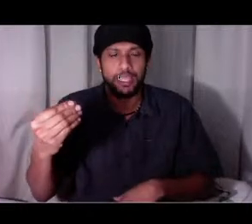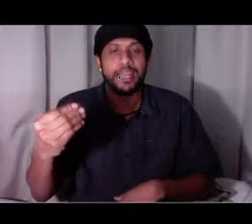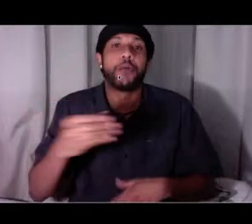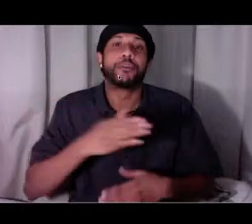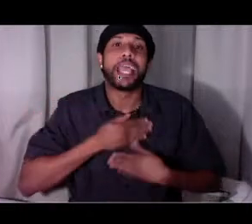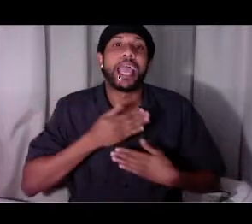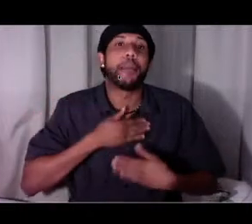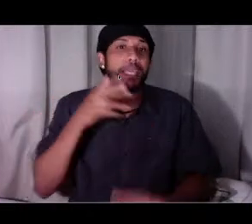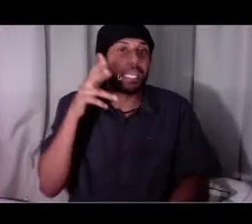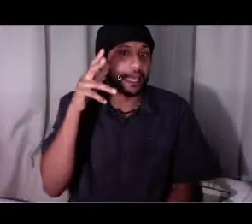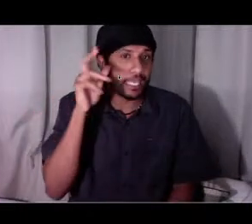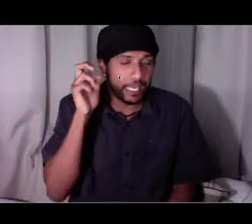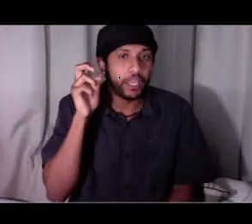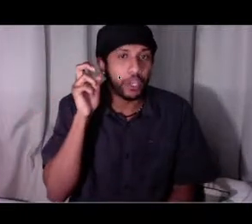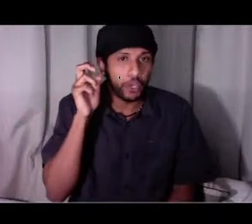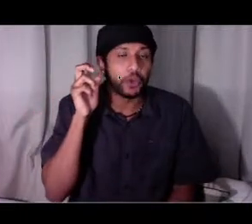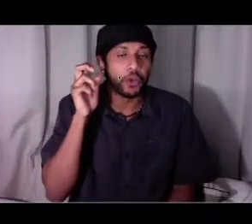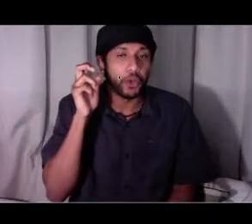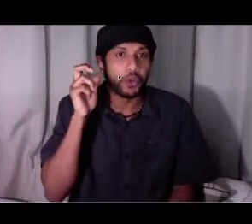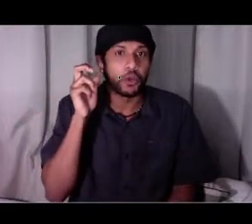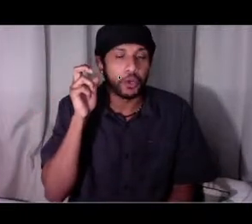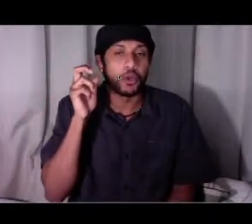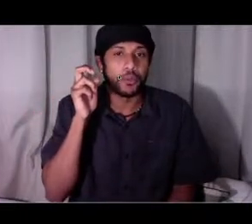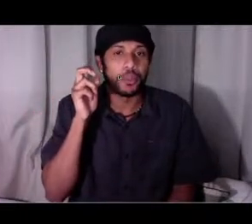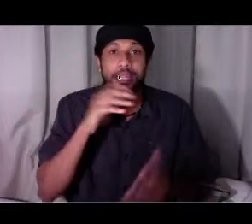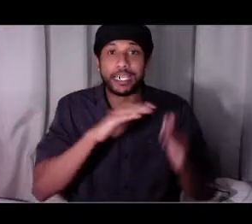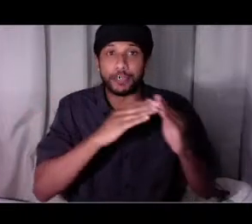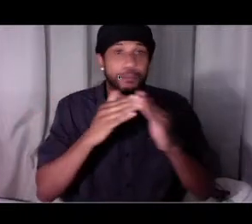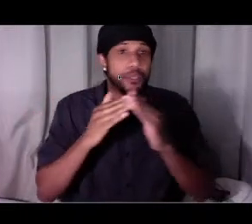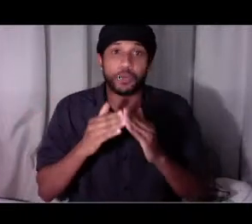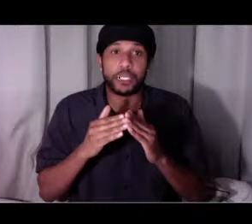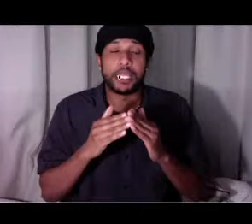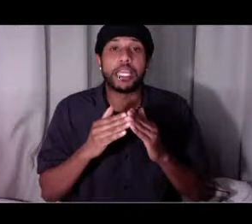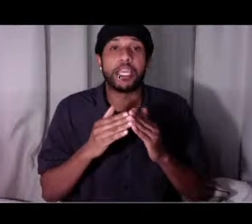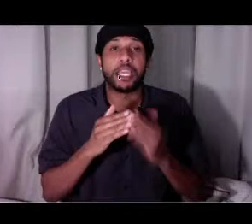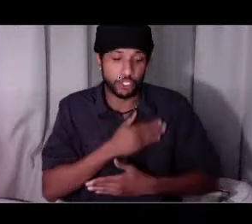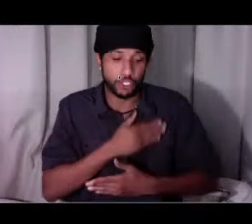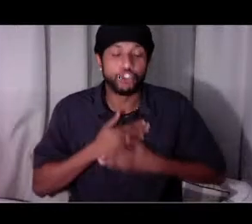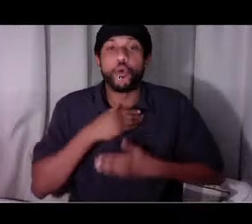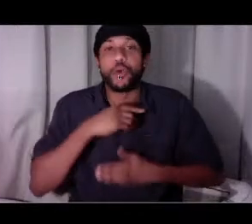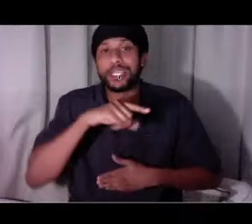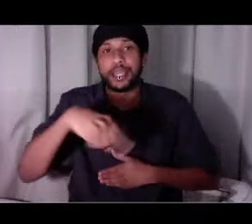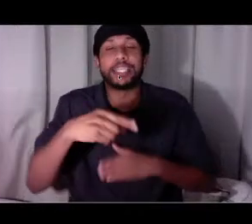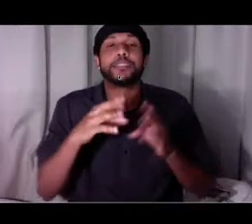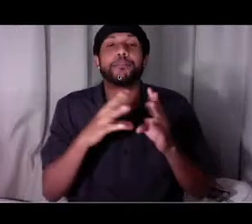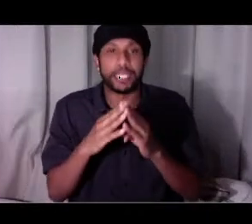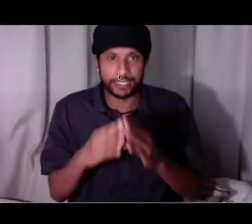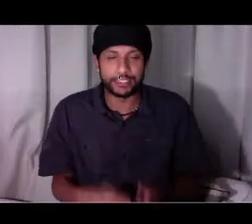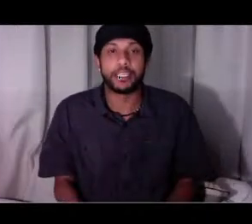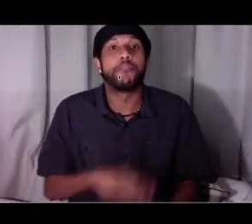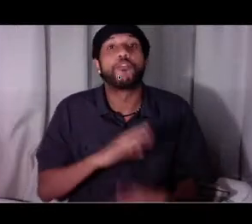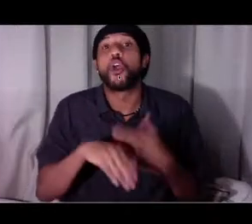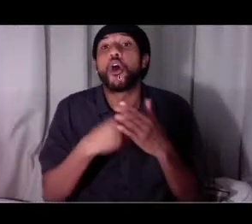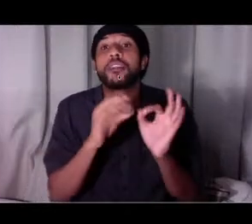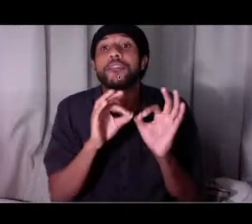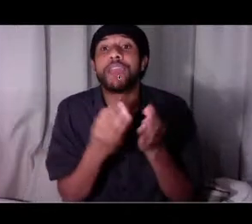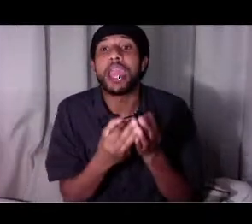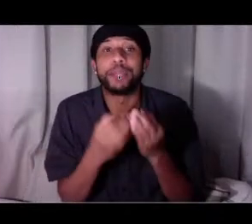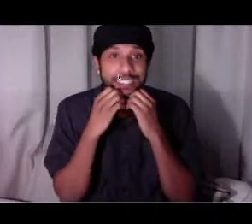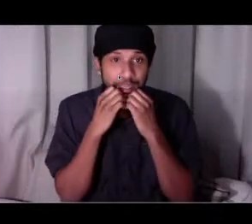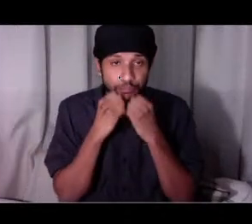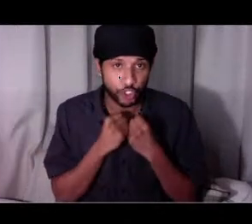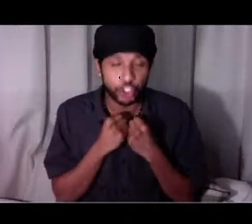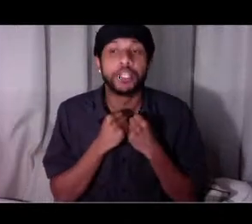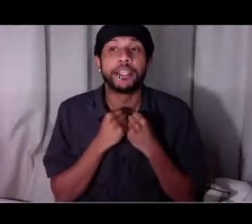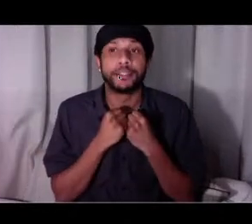hear how well received it's been within our community and for all of the families I